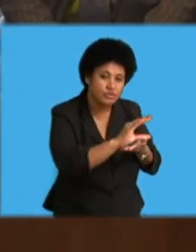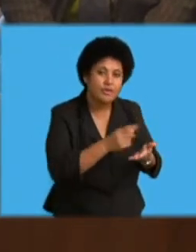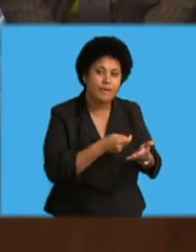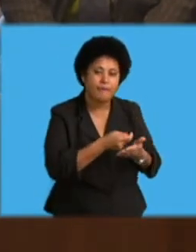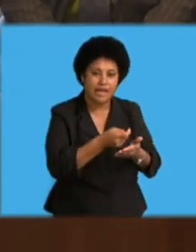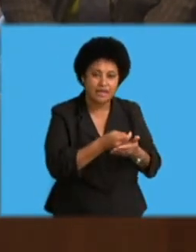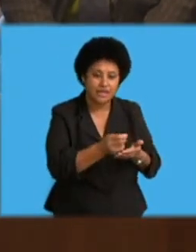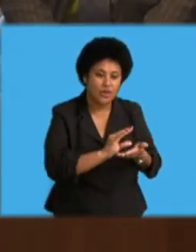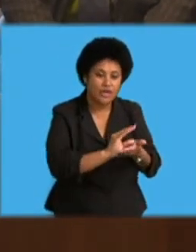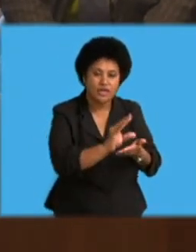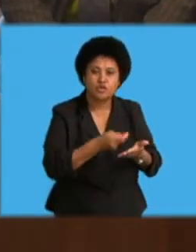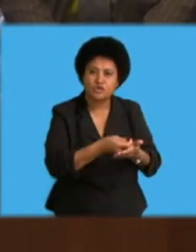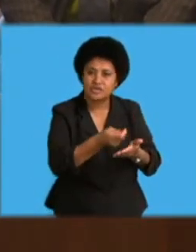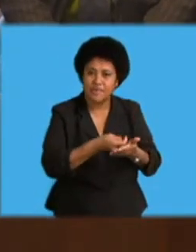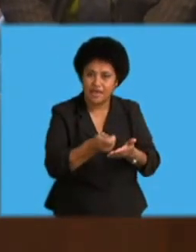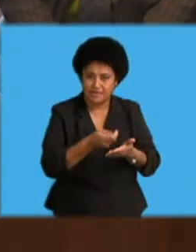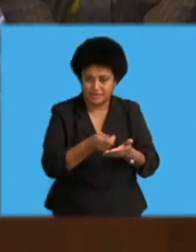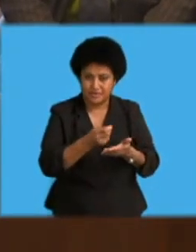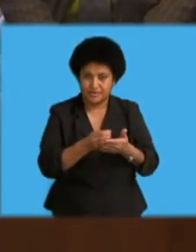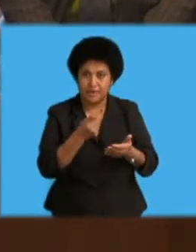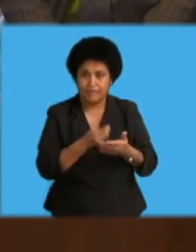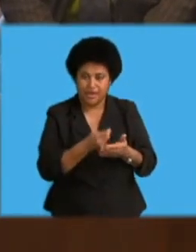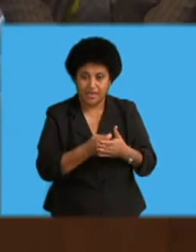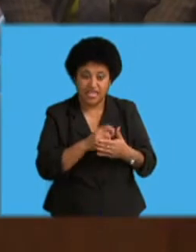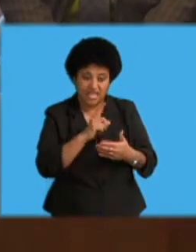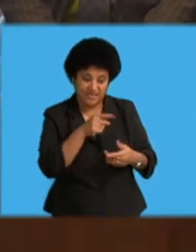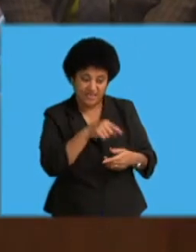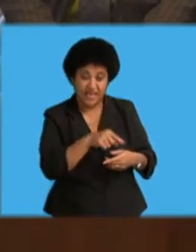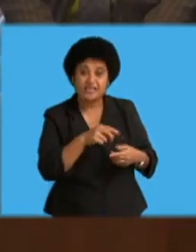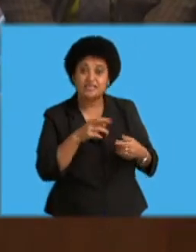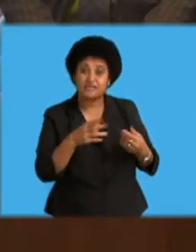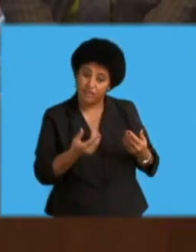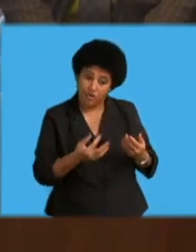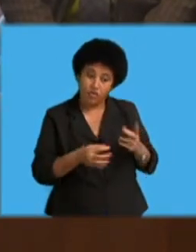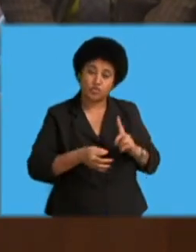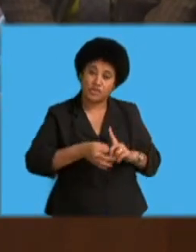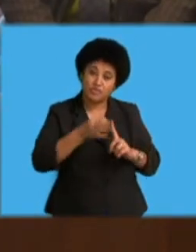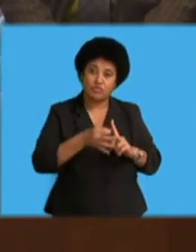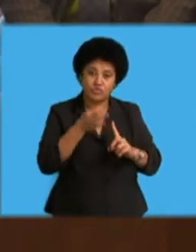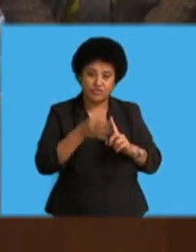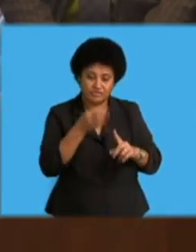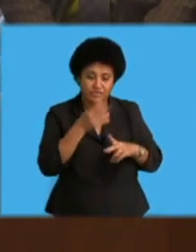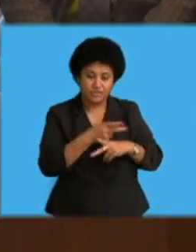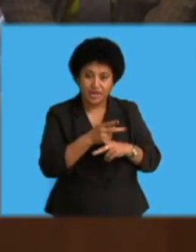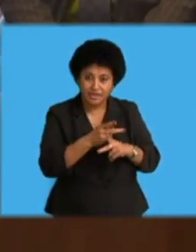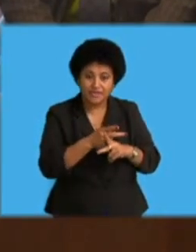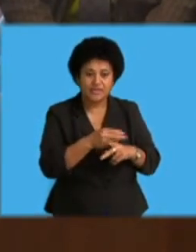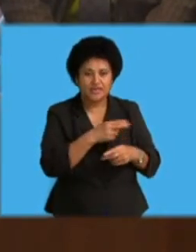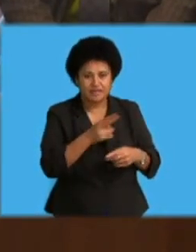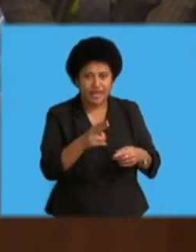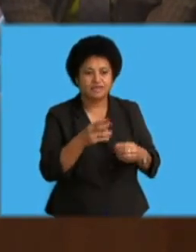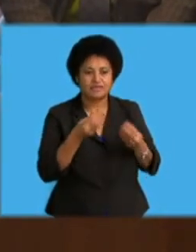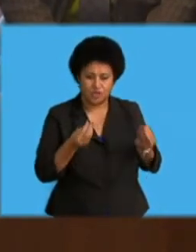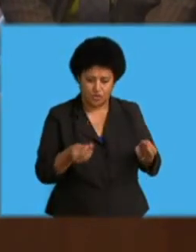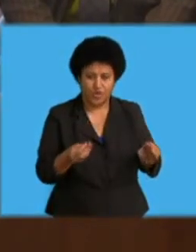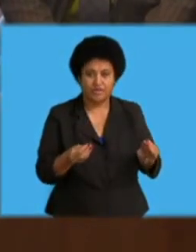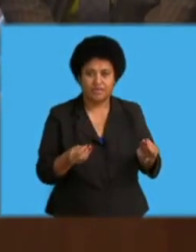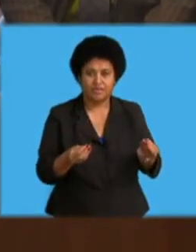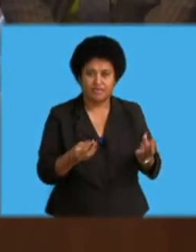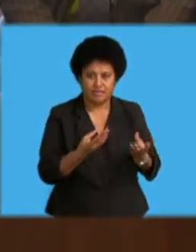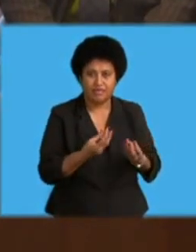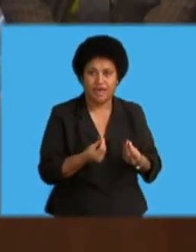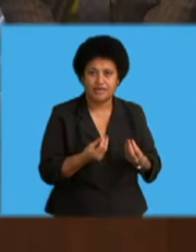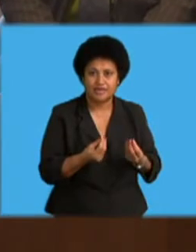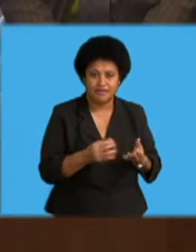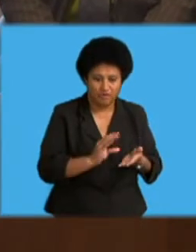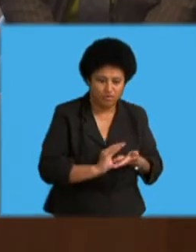your productive capacity of the country, then obviously it's money well spent. Madam Speaker, and of course, on the other hand, we have